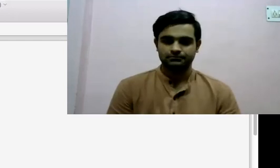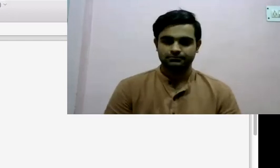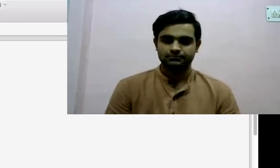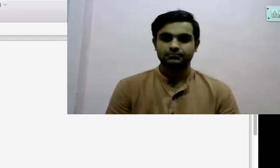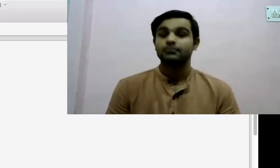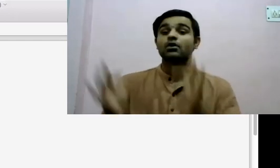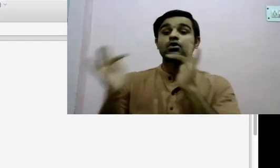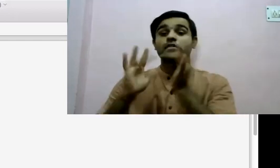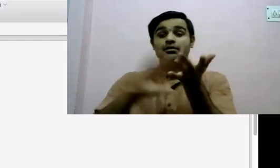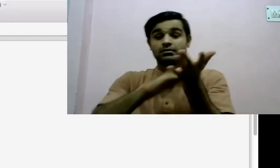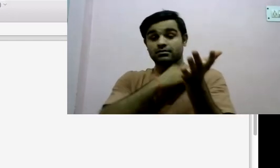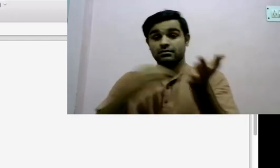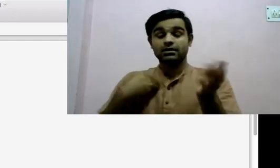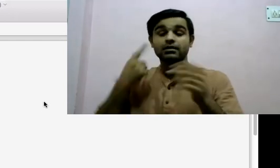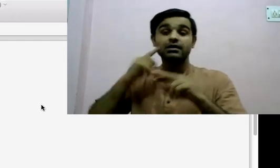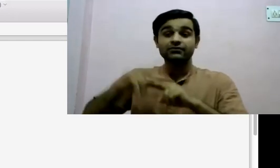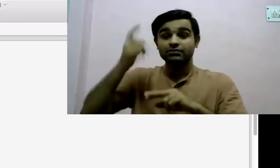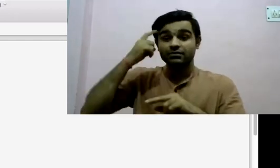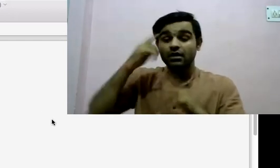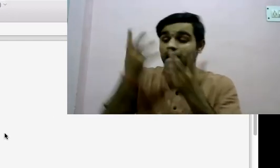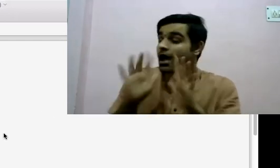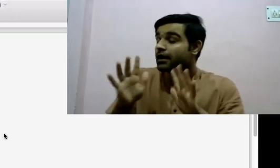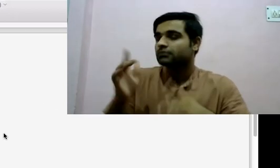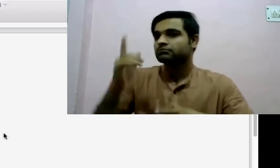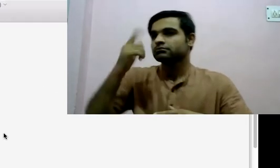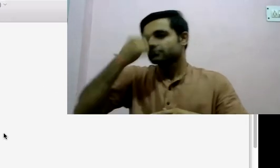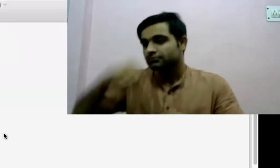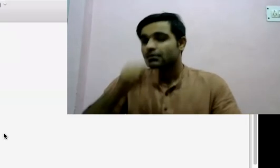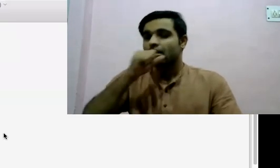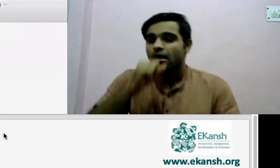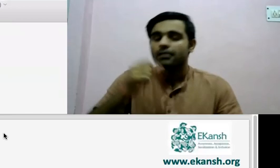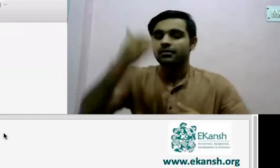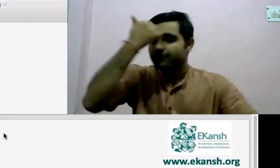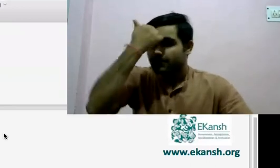Contact a doctor if you think you have any symptoms.